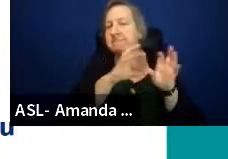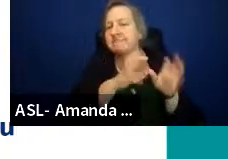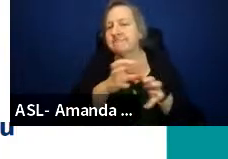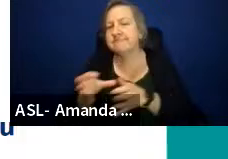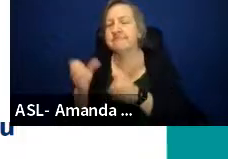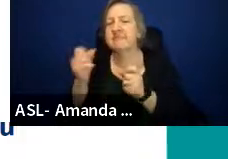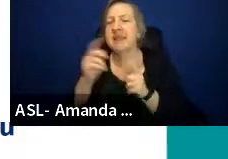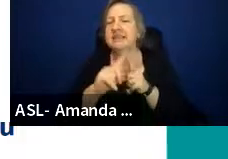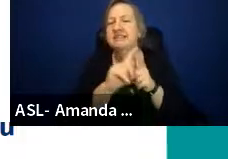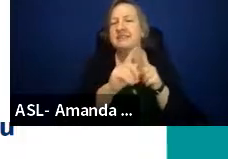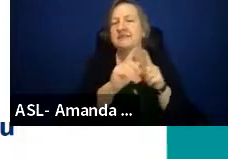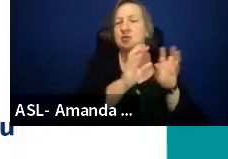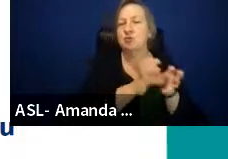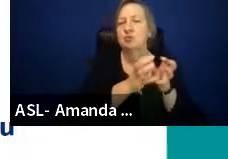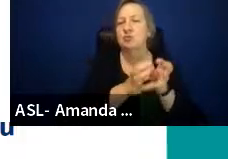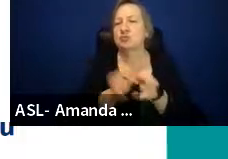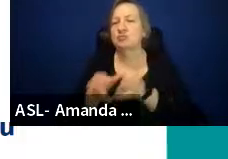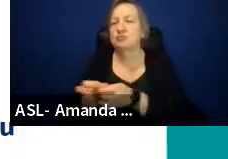different groups